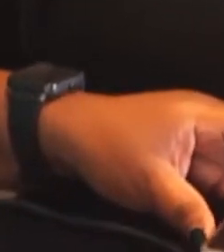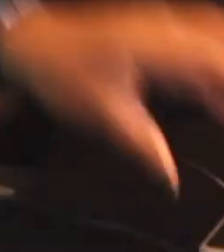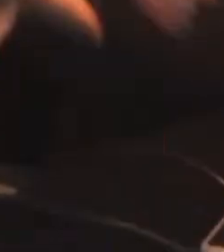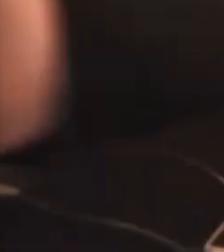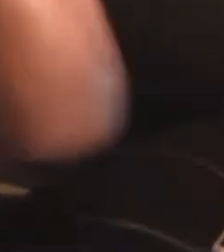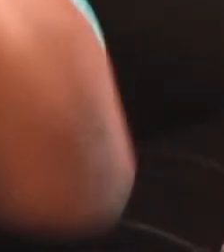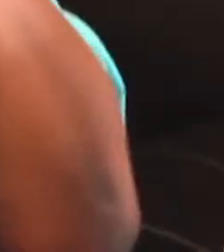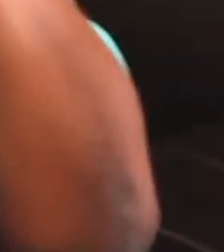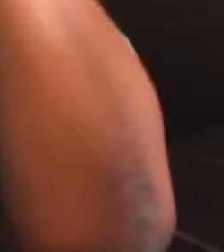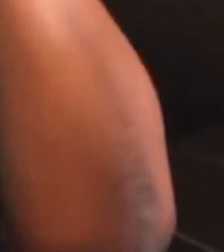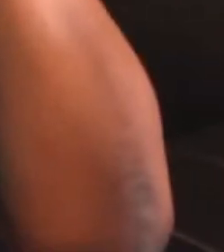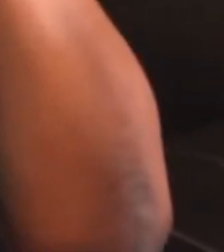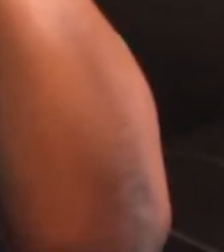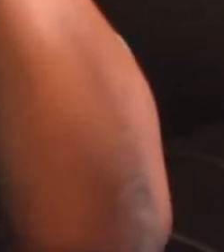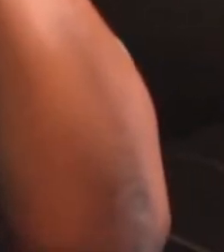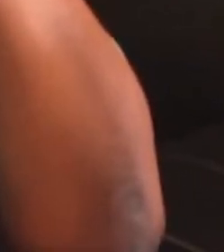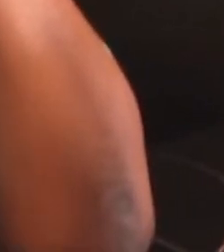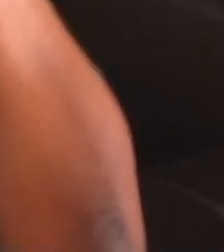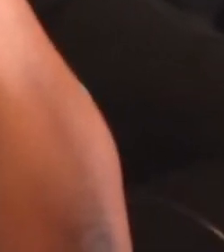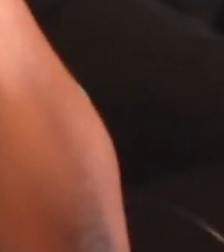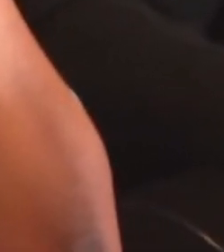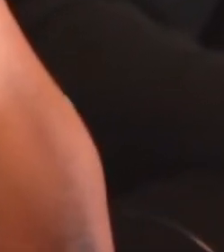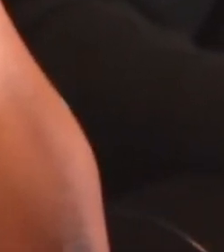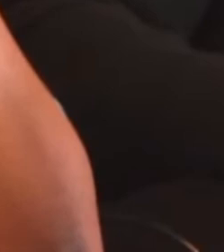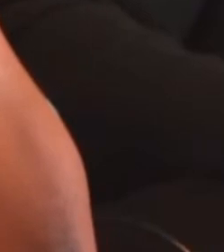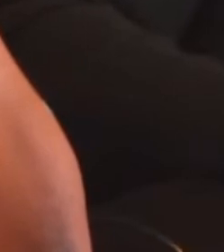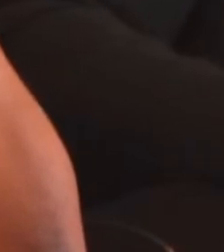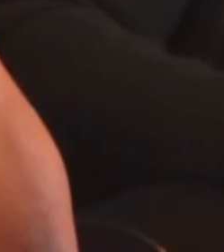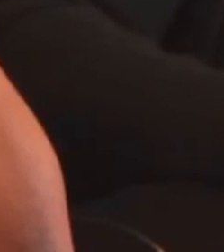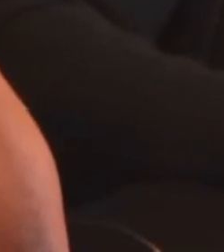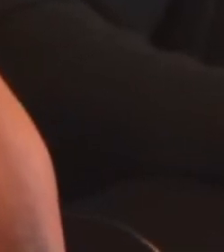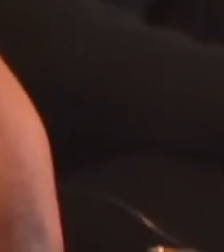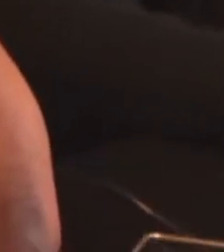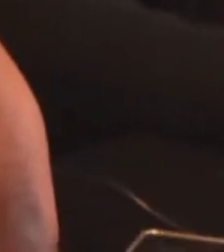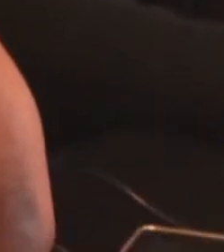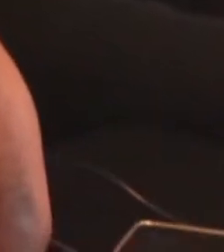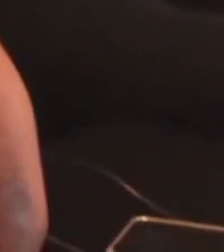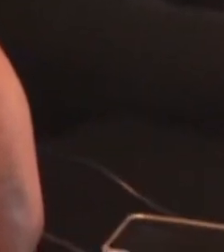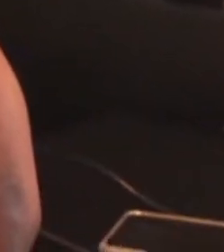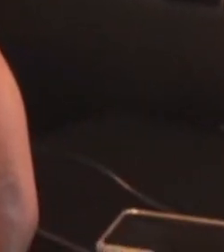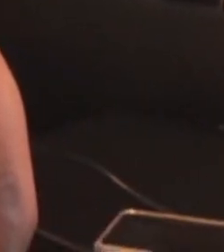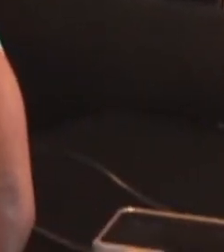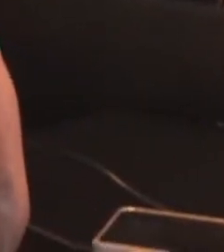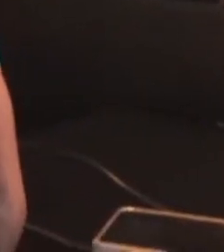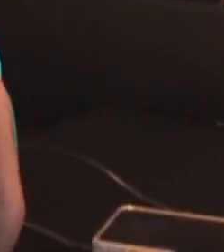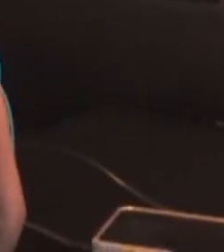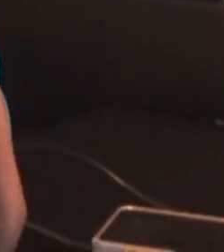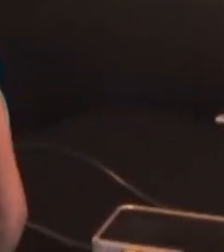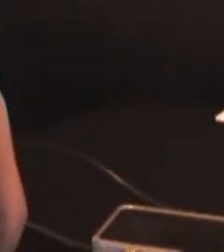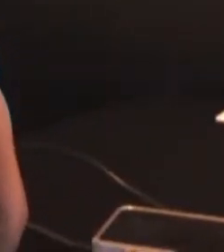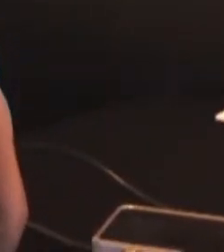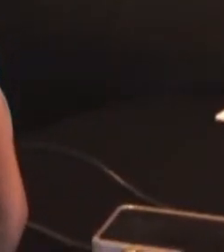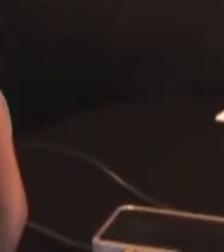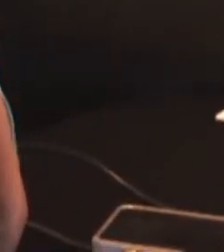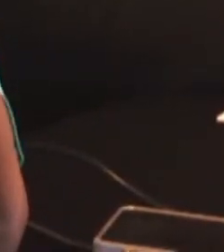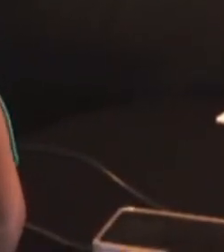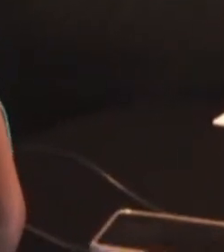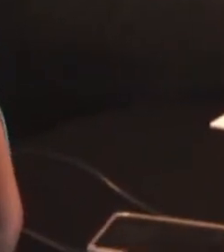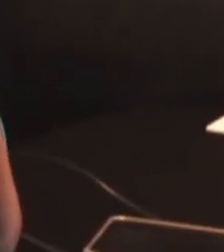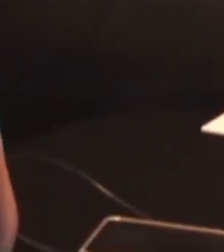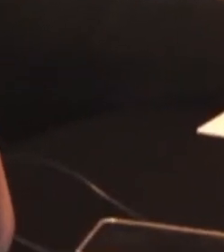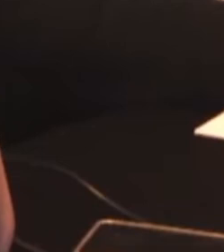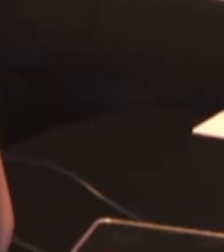Oh, the last day. The last day is exciting because we get to do a